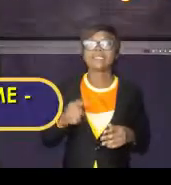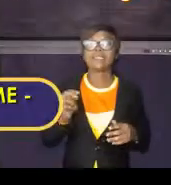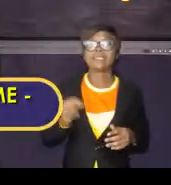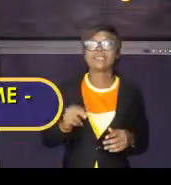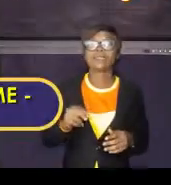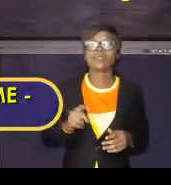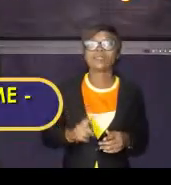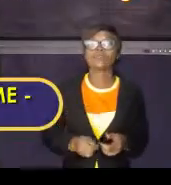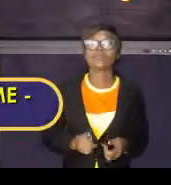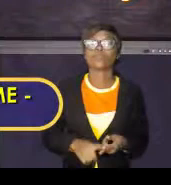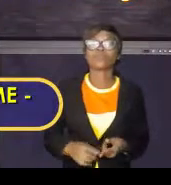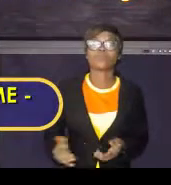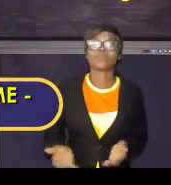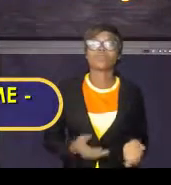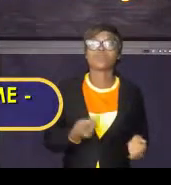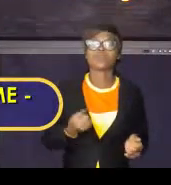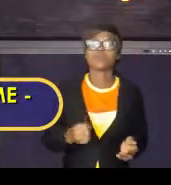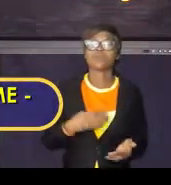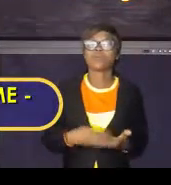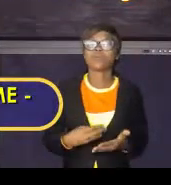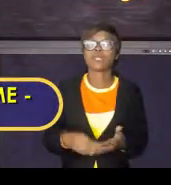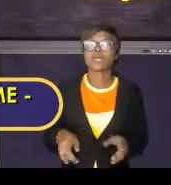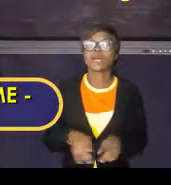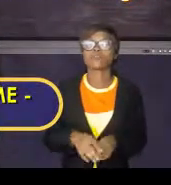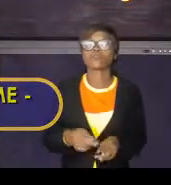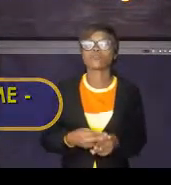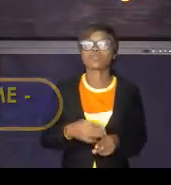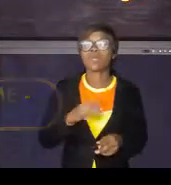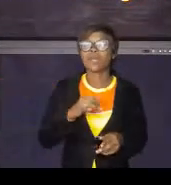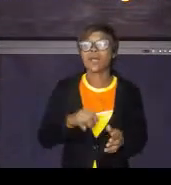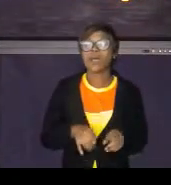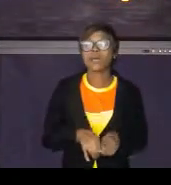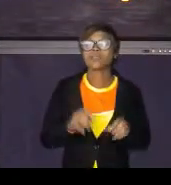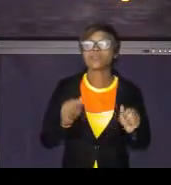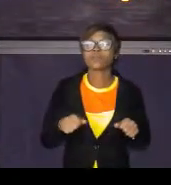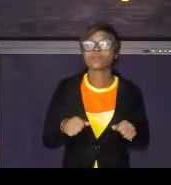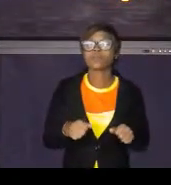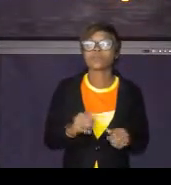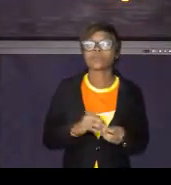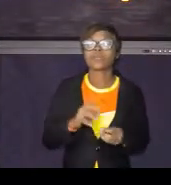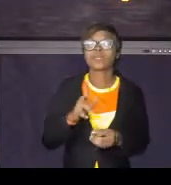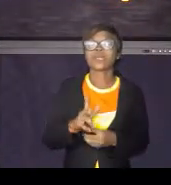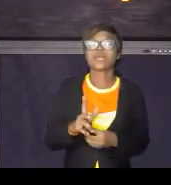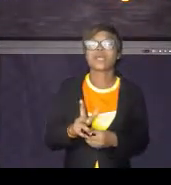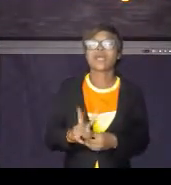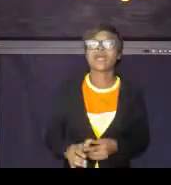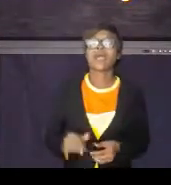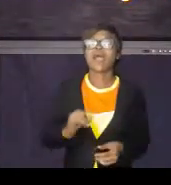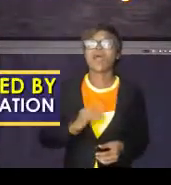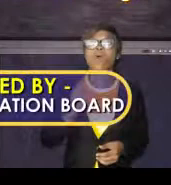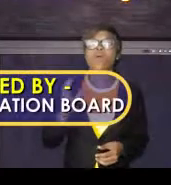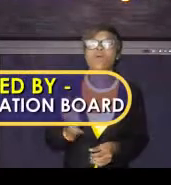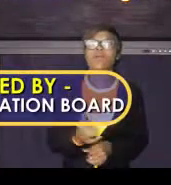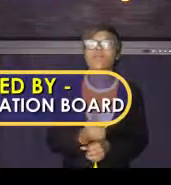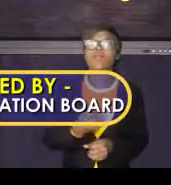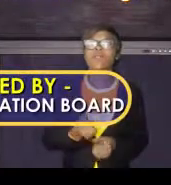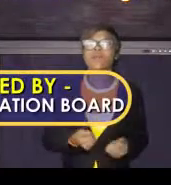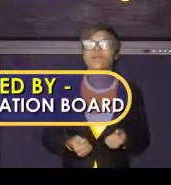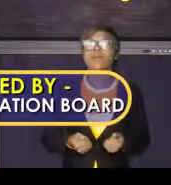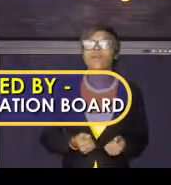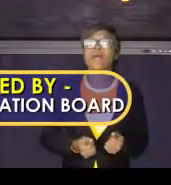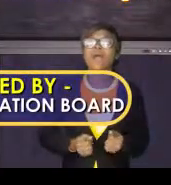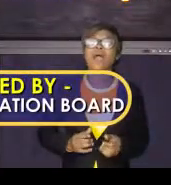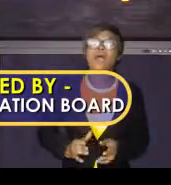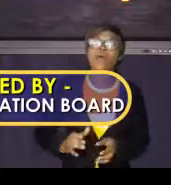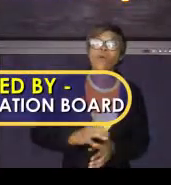the money as soon as possible. Number 3, across the road. I'll get a cab